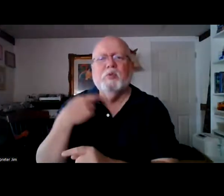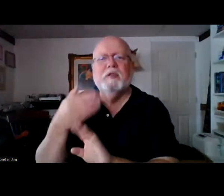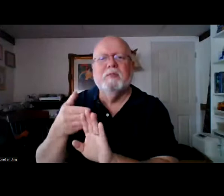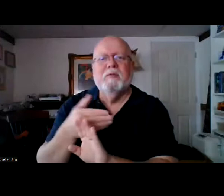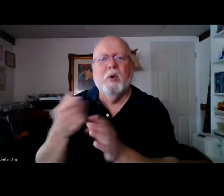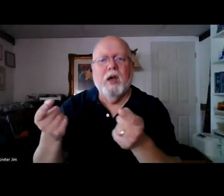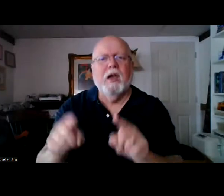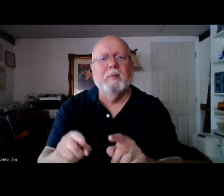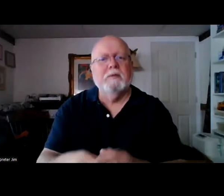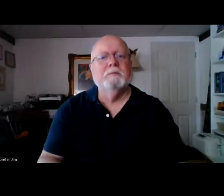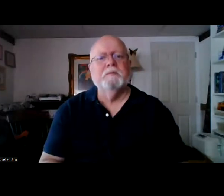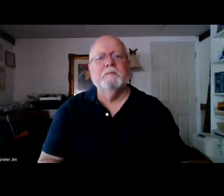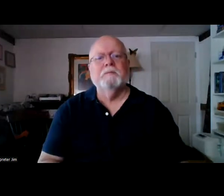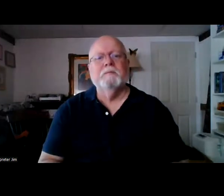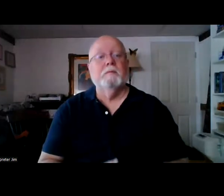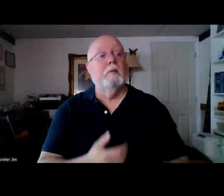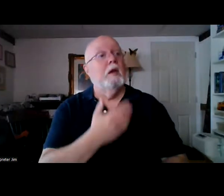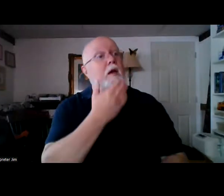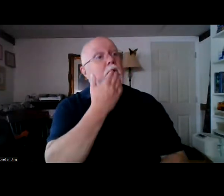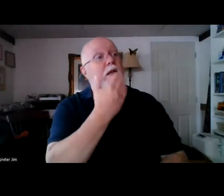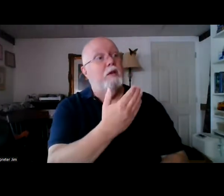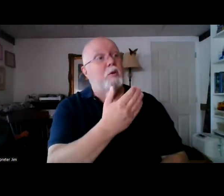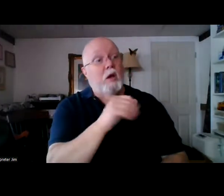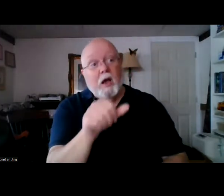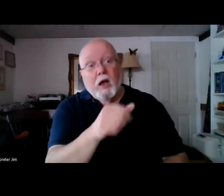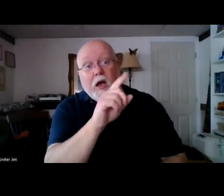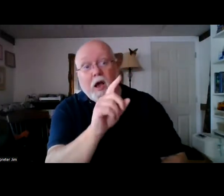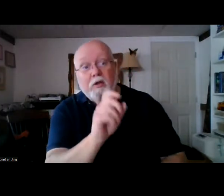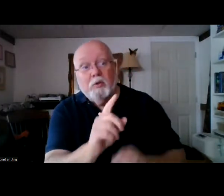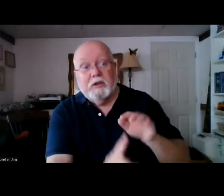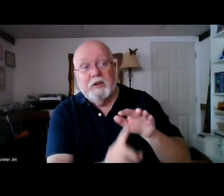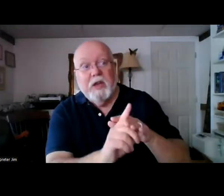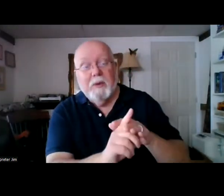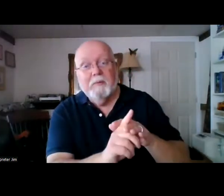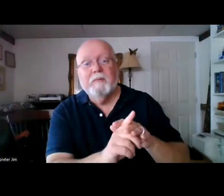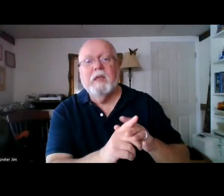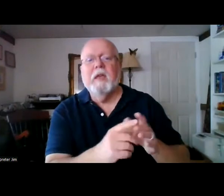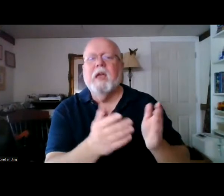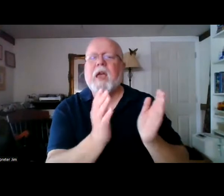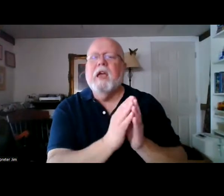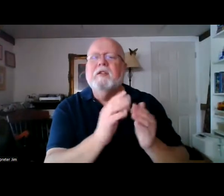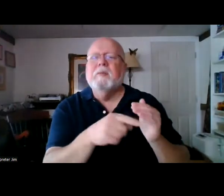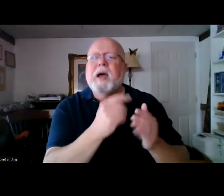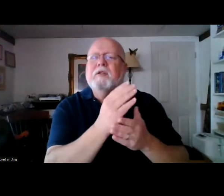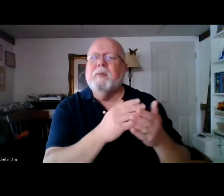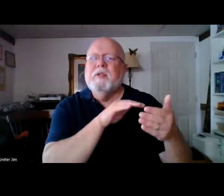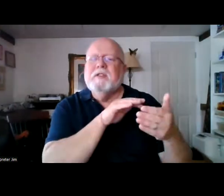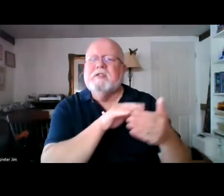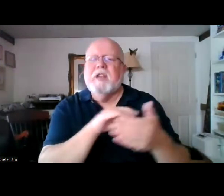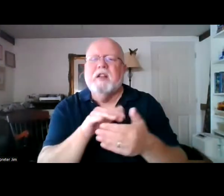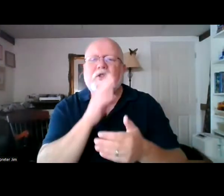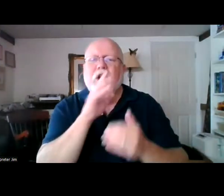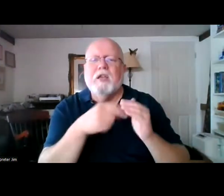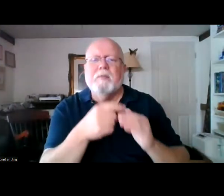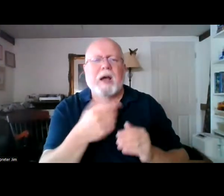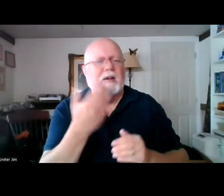Thank you. Another question we had was just asking about some of the studies that you presented earlier. Just curious about the